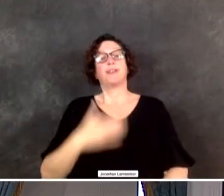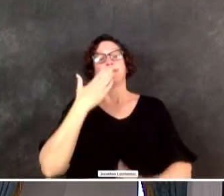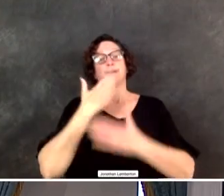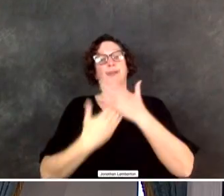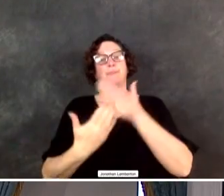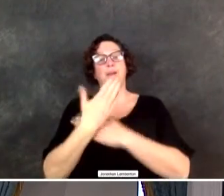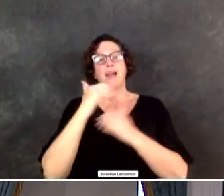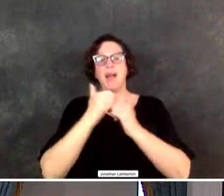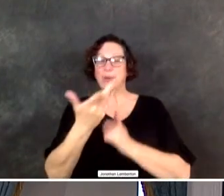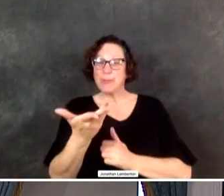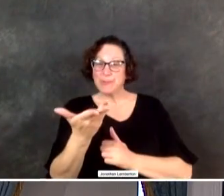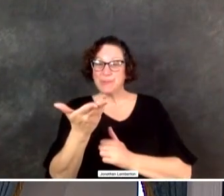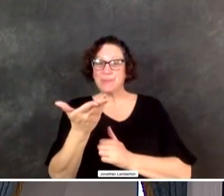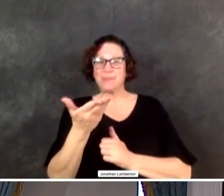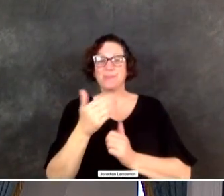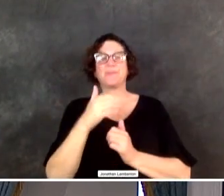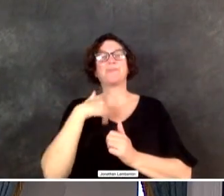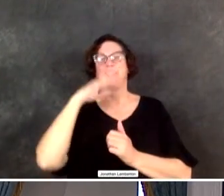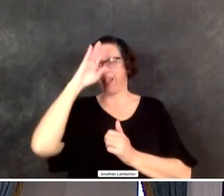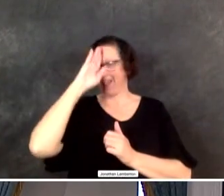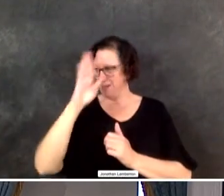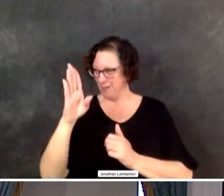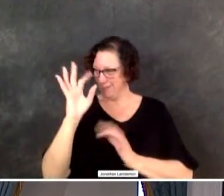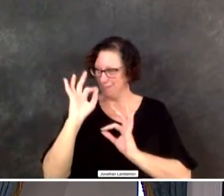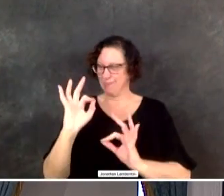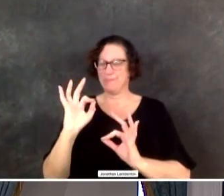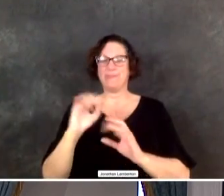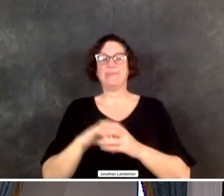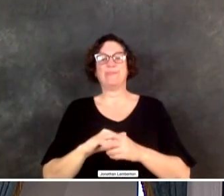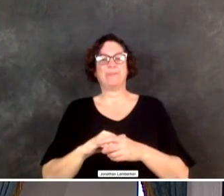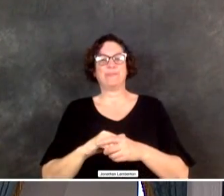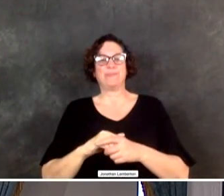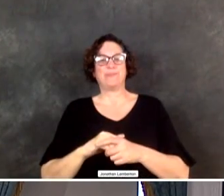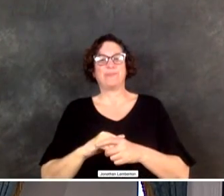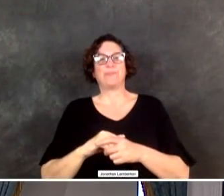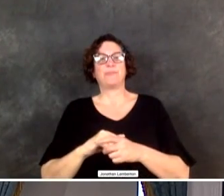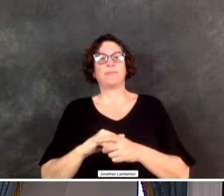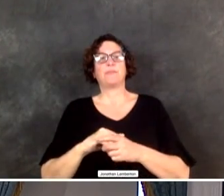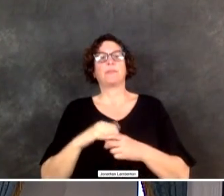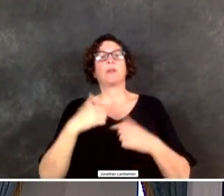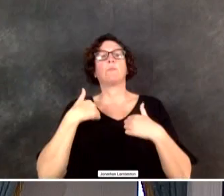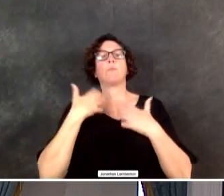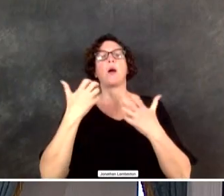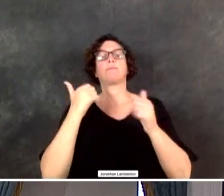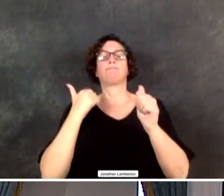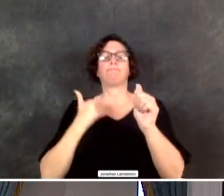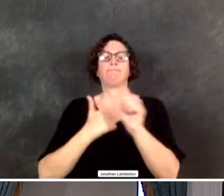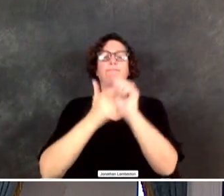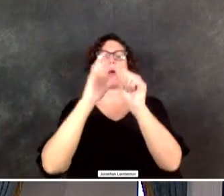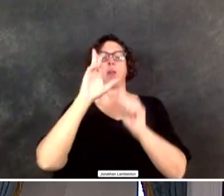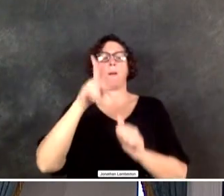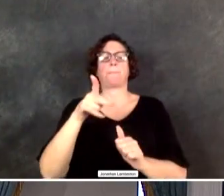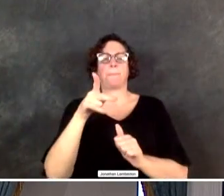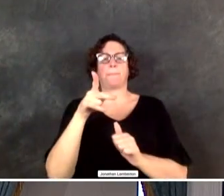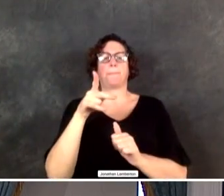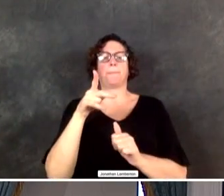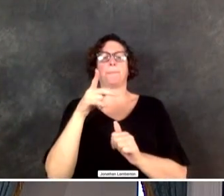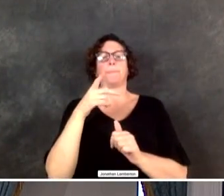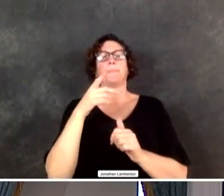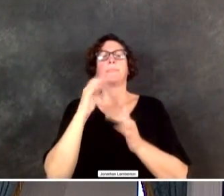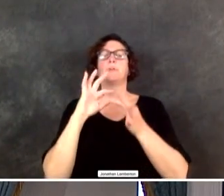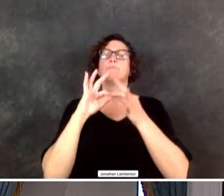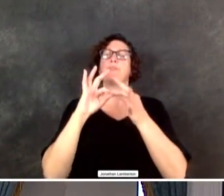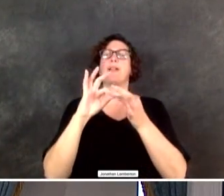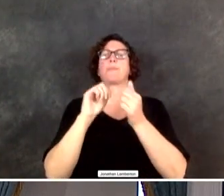Lee. I wanted to follow up, Mayor, on the conversations that you've been having with labor leaders on this discussion and also with